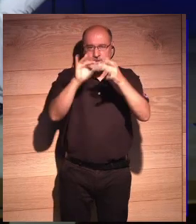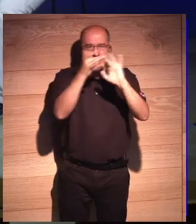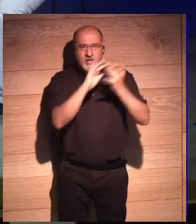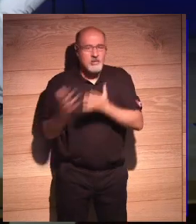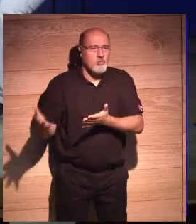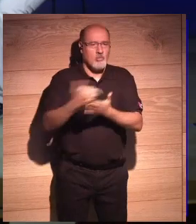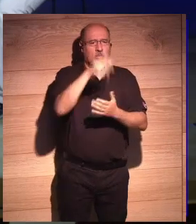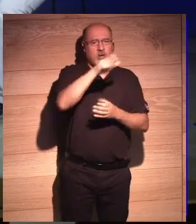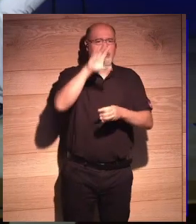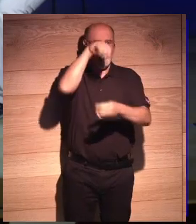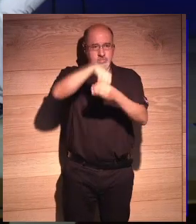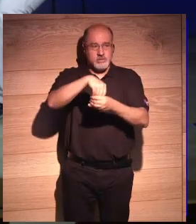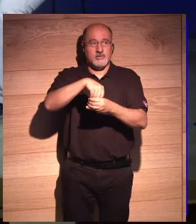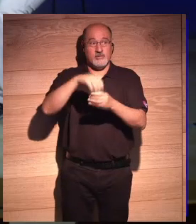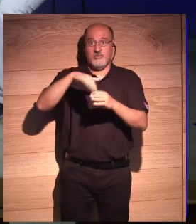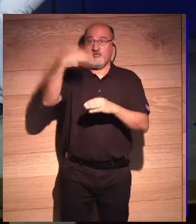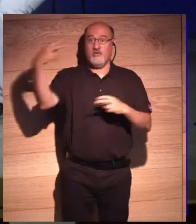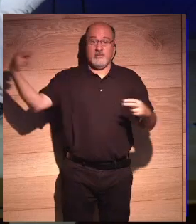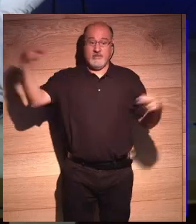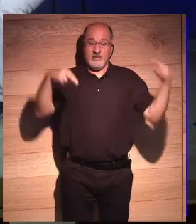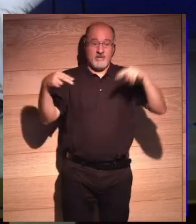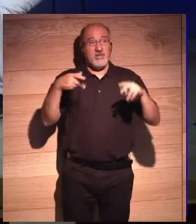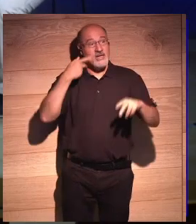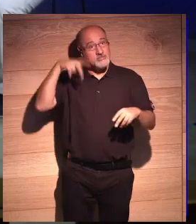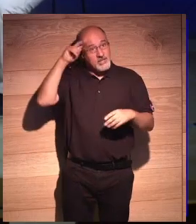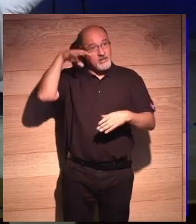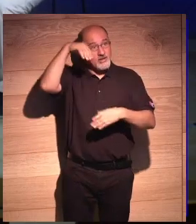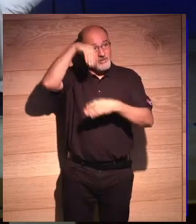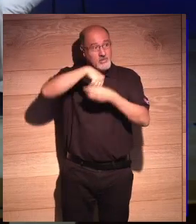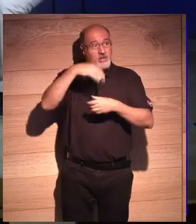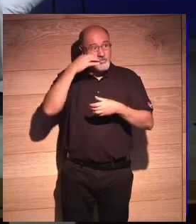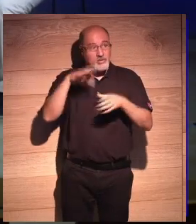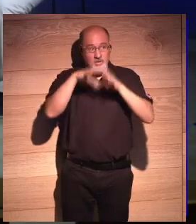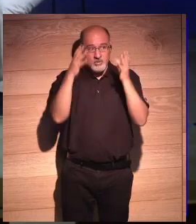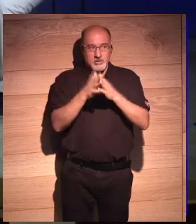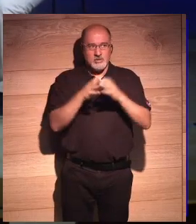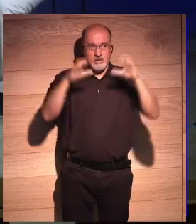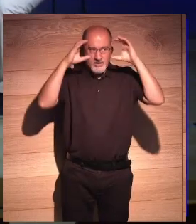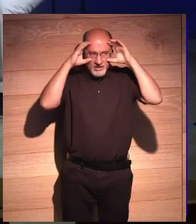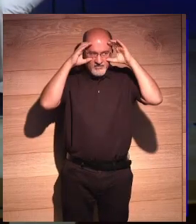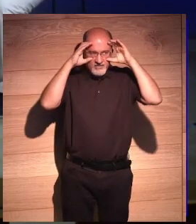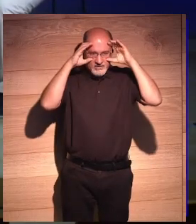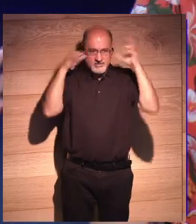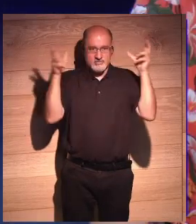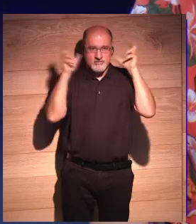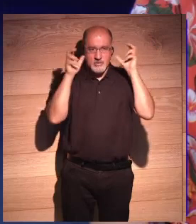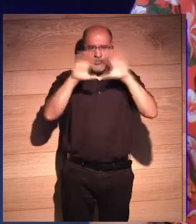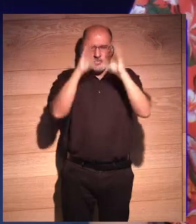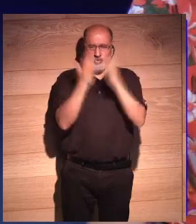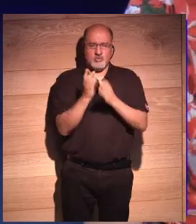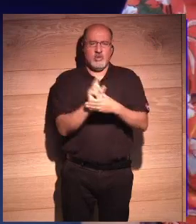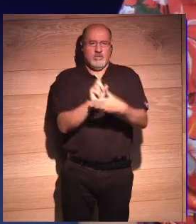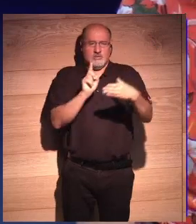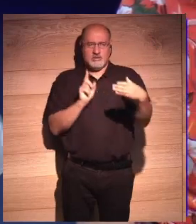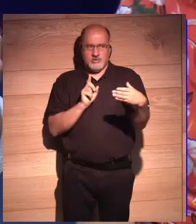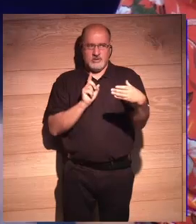was looking for this. What we can see is that VR experiences, well, you wear goggles, you wear headsets, and you isolate